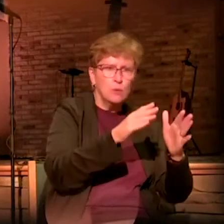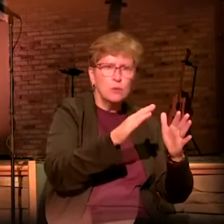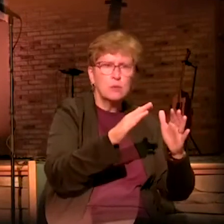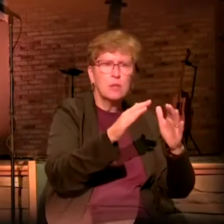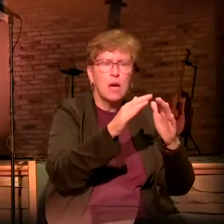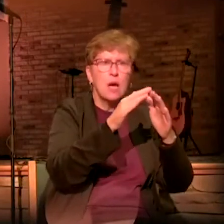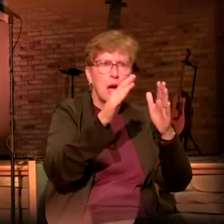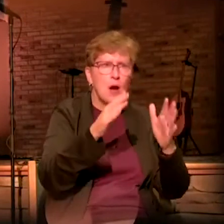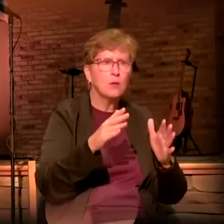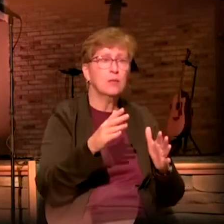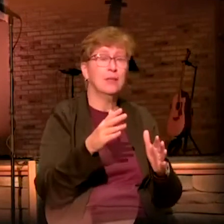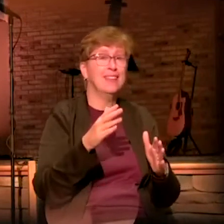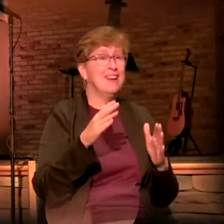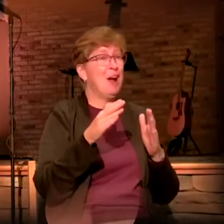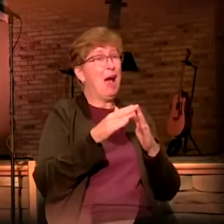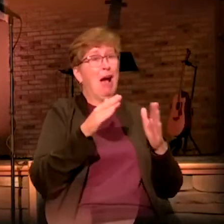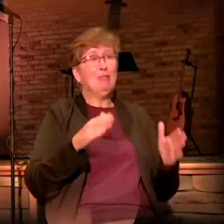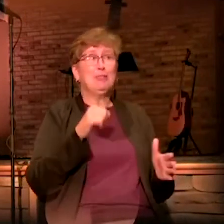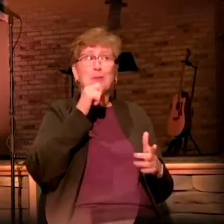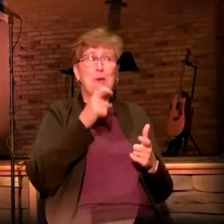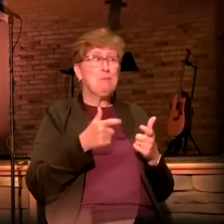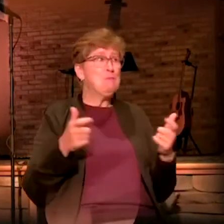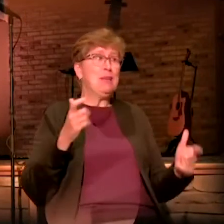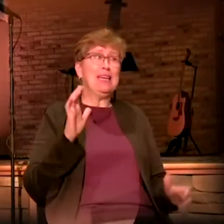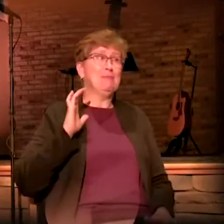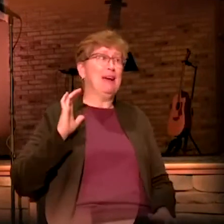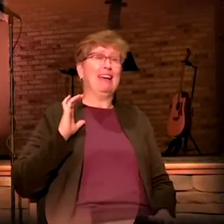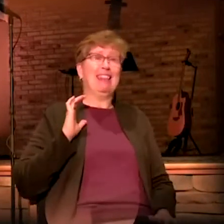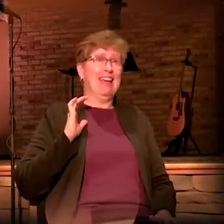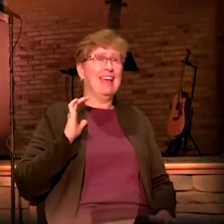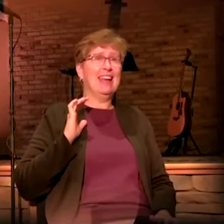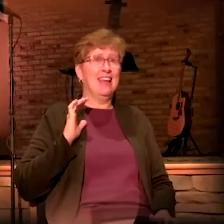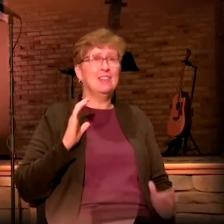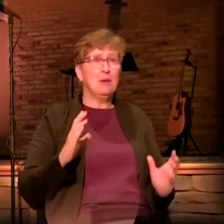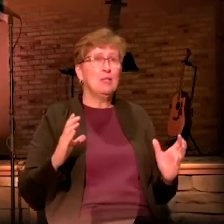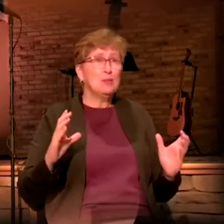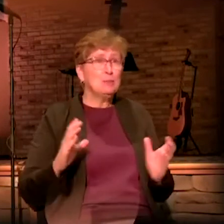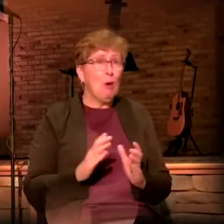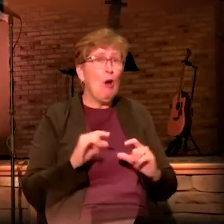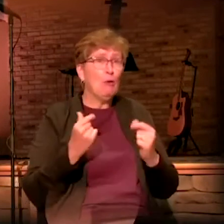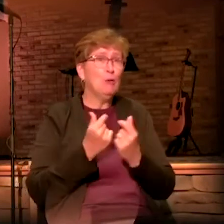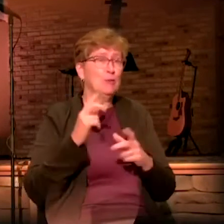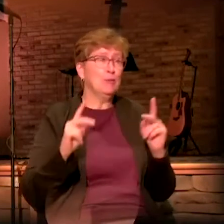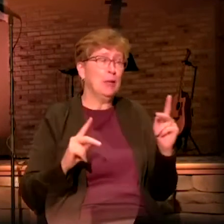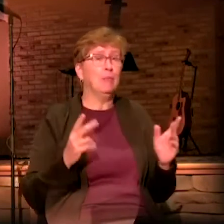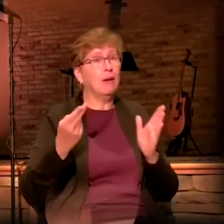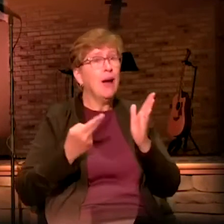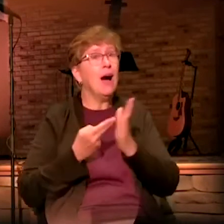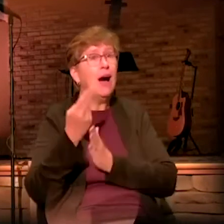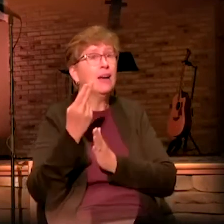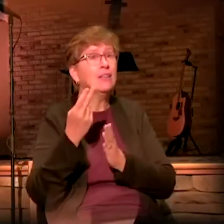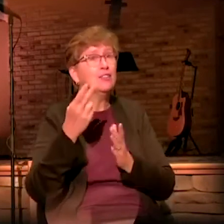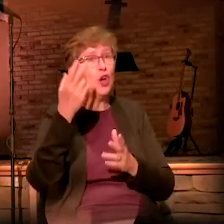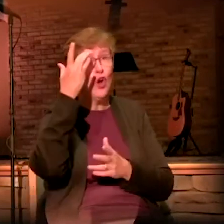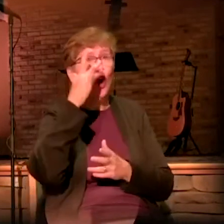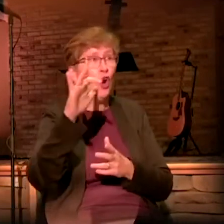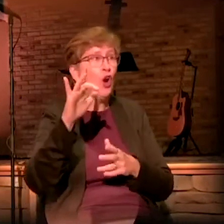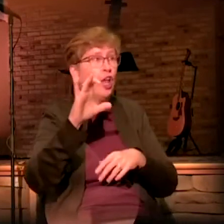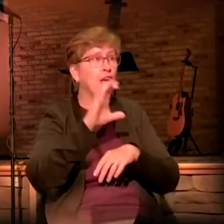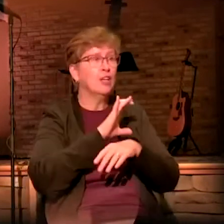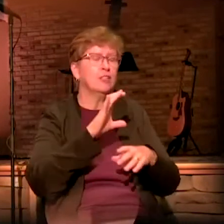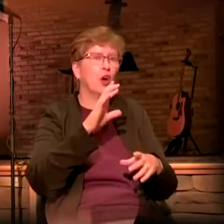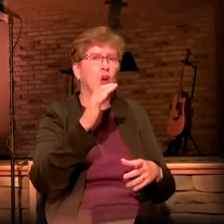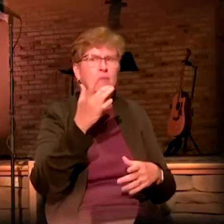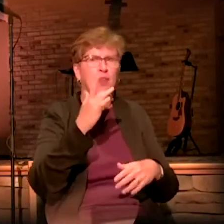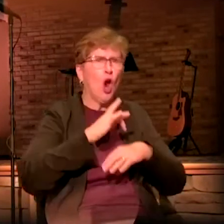And their houses weren't that big back then, and so these had to be smaller gatherings. And to tell you the truth, many of these early Christians, they had a